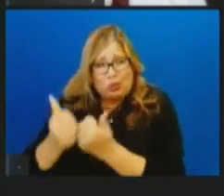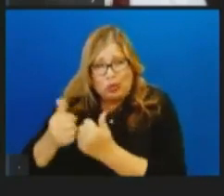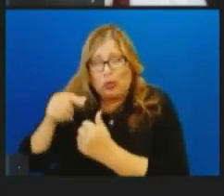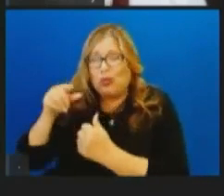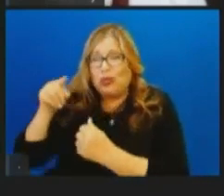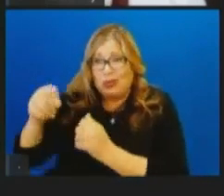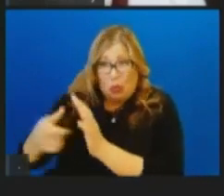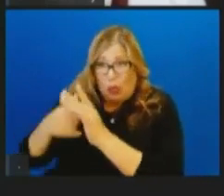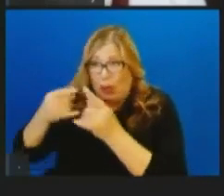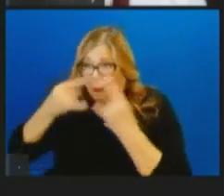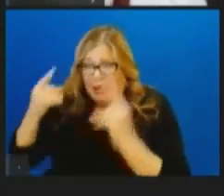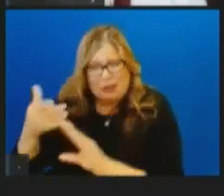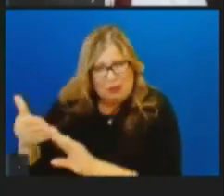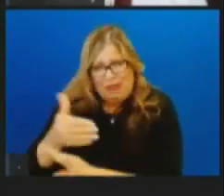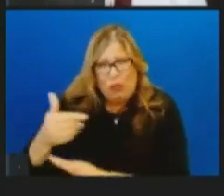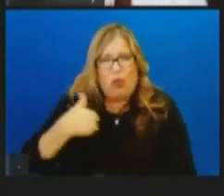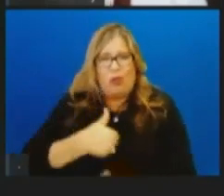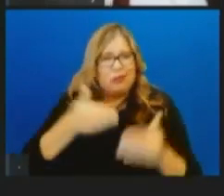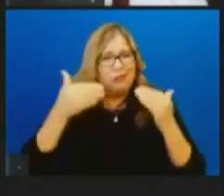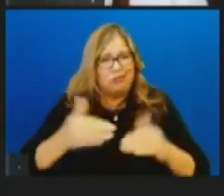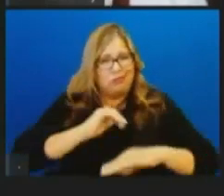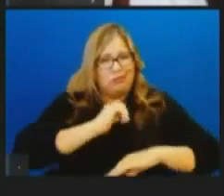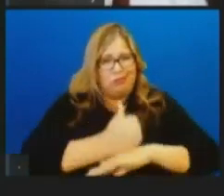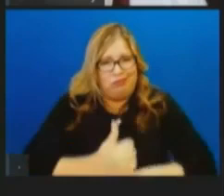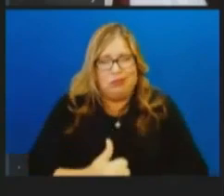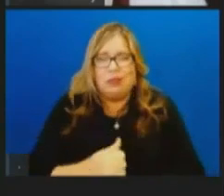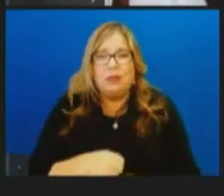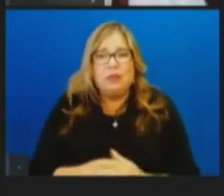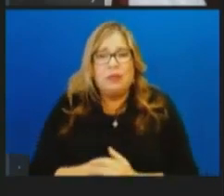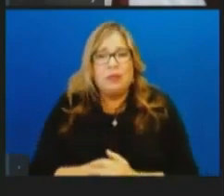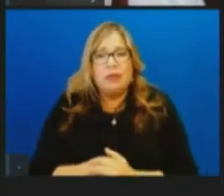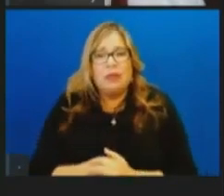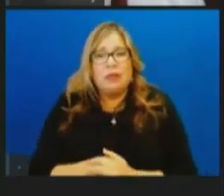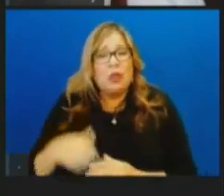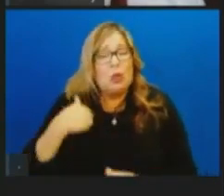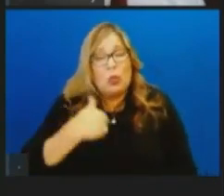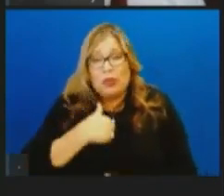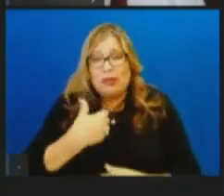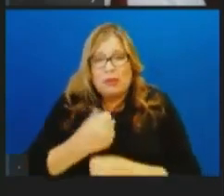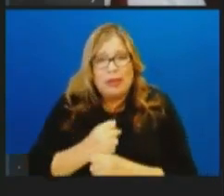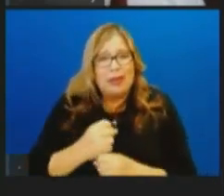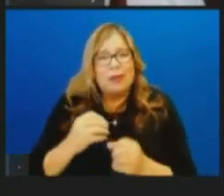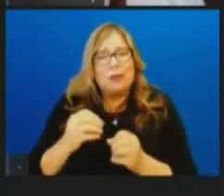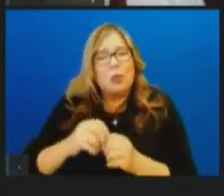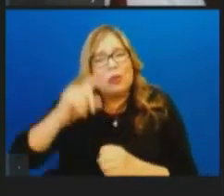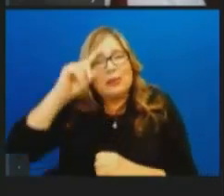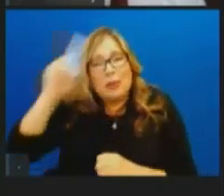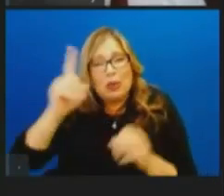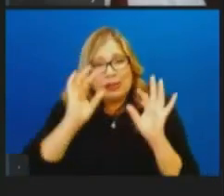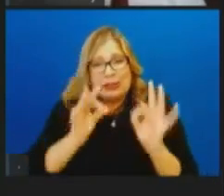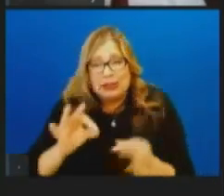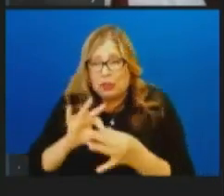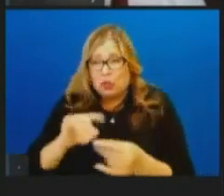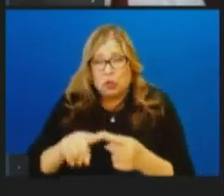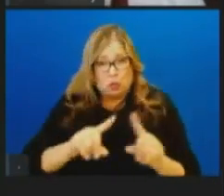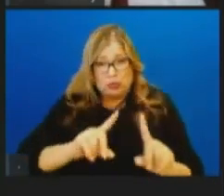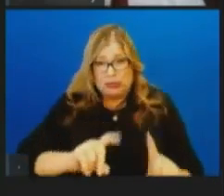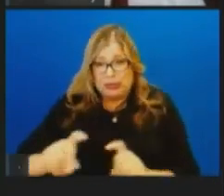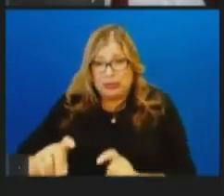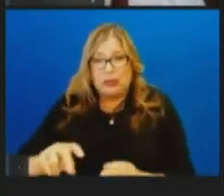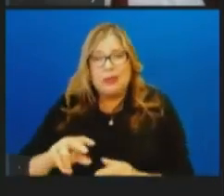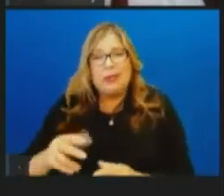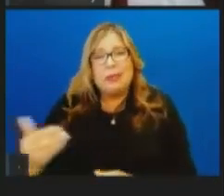key feature in helping us achieve what we've done. We've adopted smarter testing policies, including increasing the